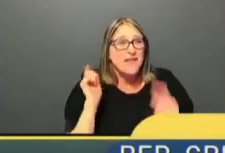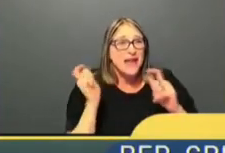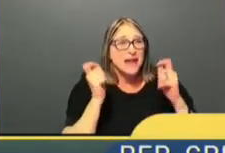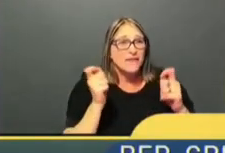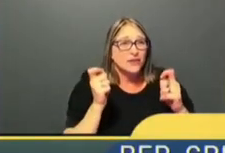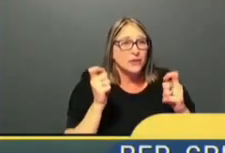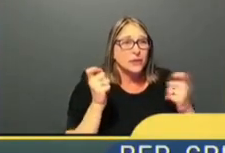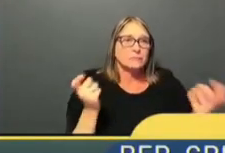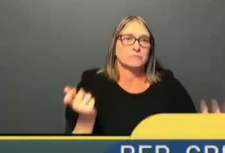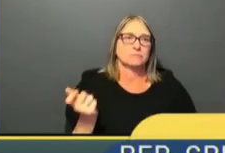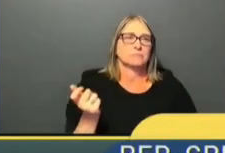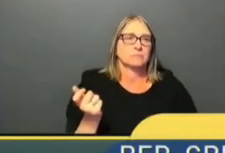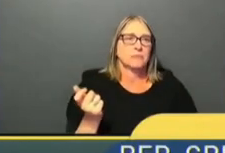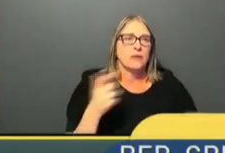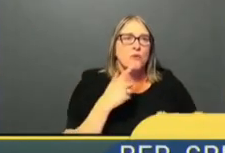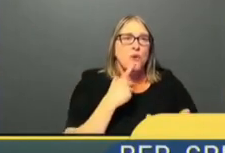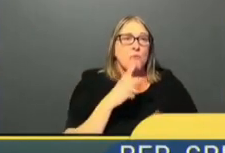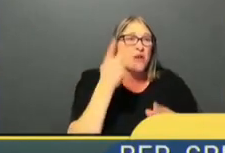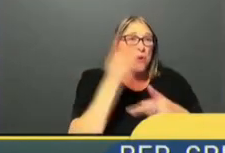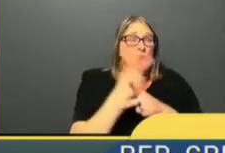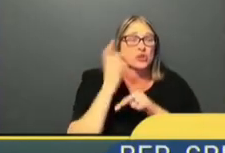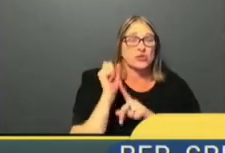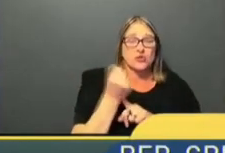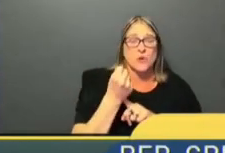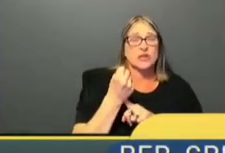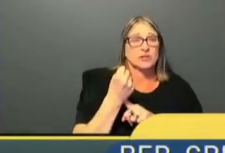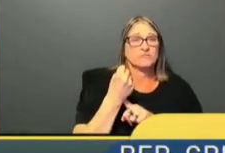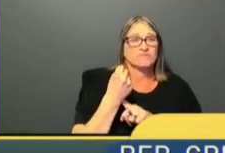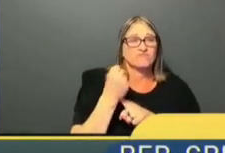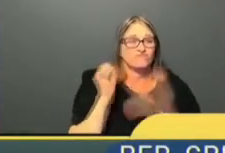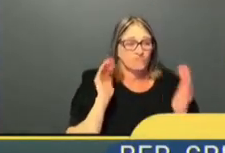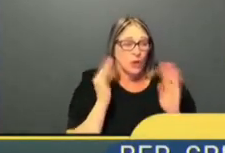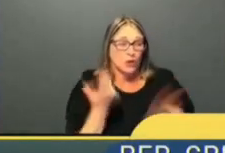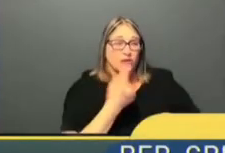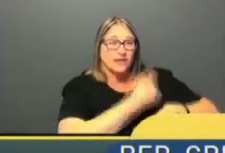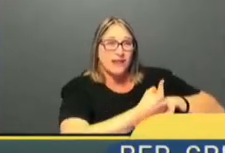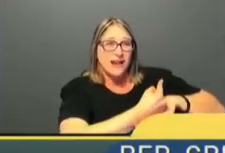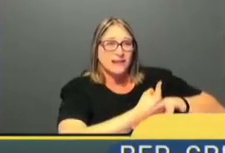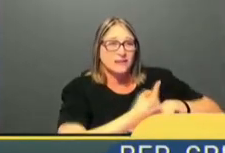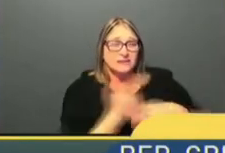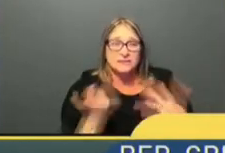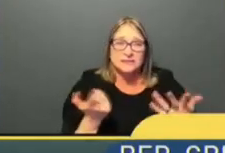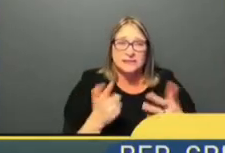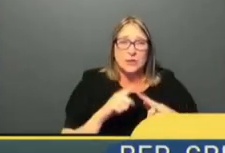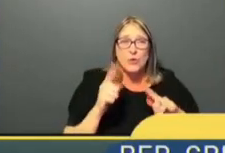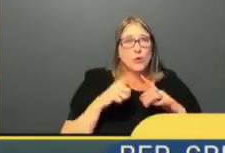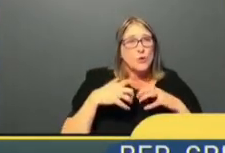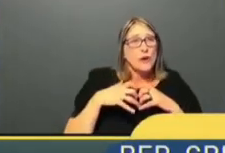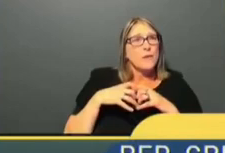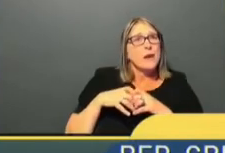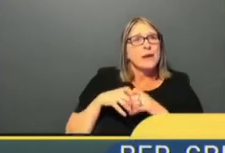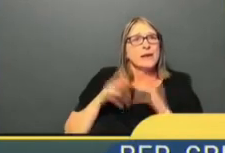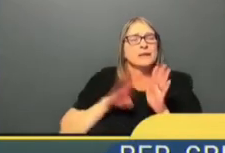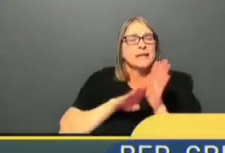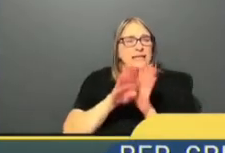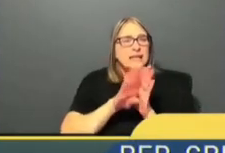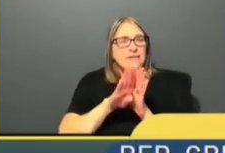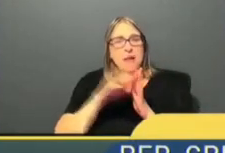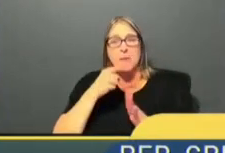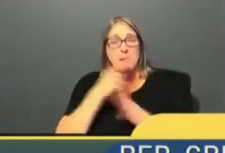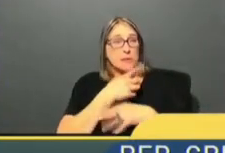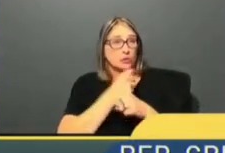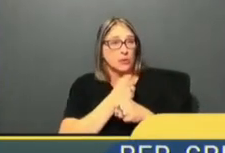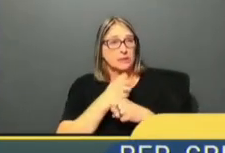shape on our 75th anniversary than it is today. How can we go about rebuilding public trust and public confidence? I think it begins